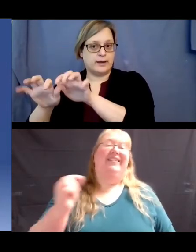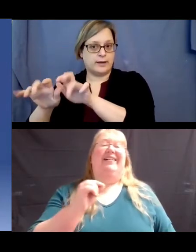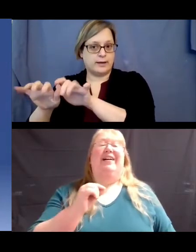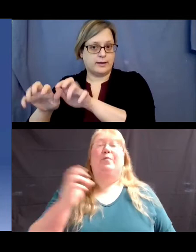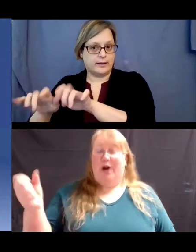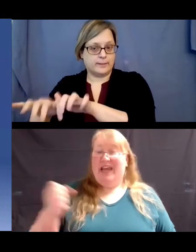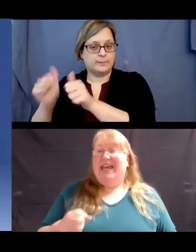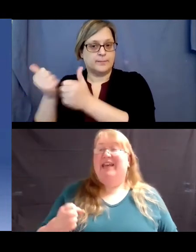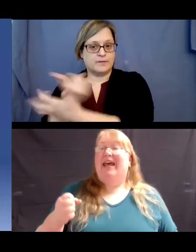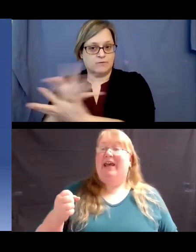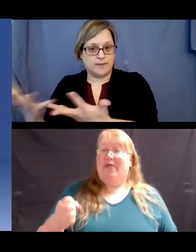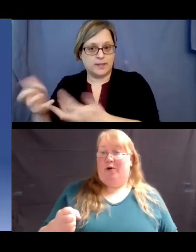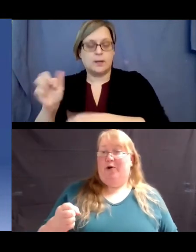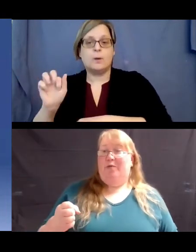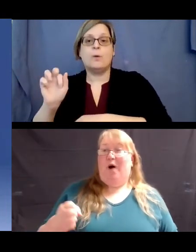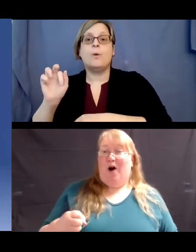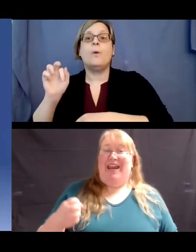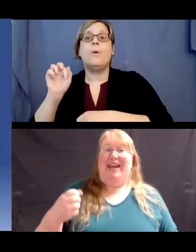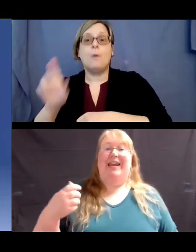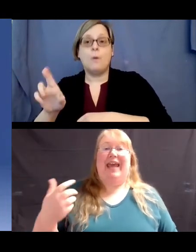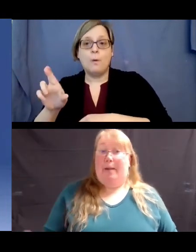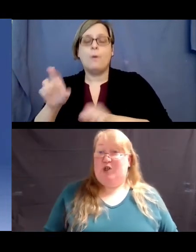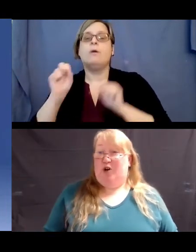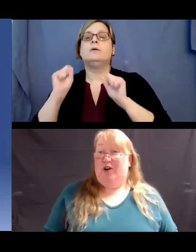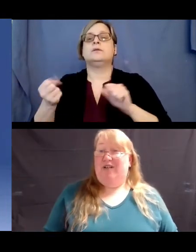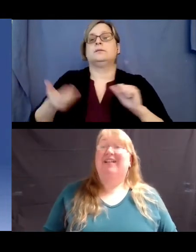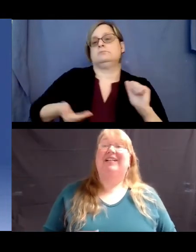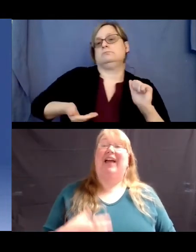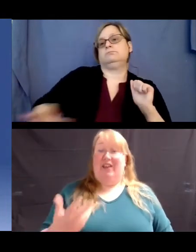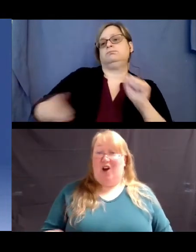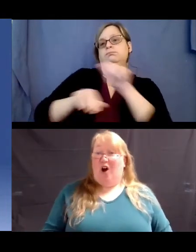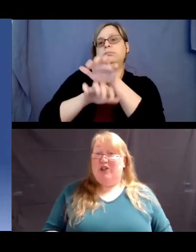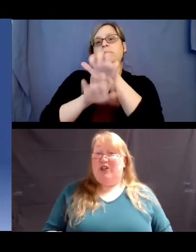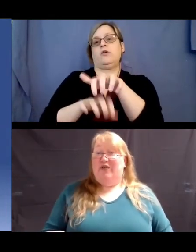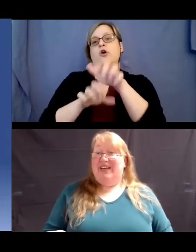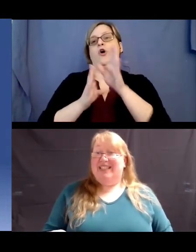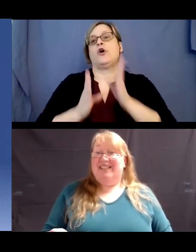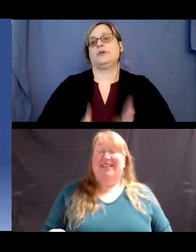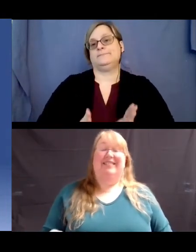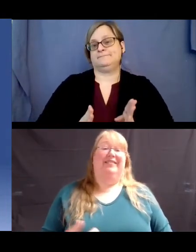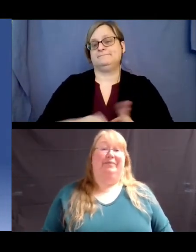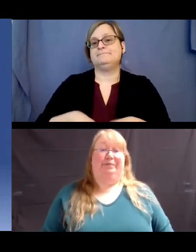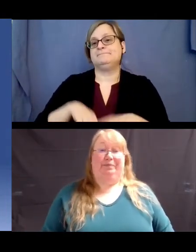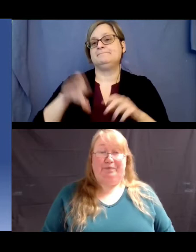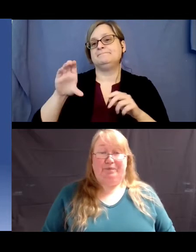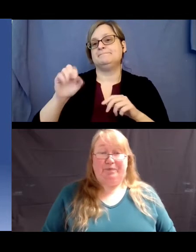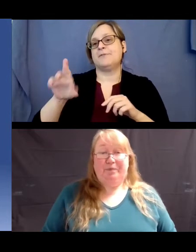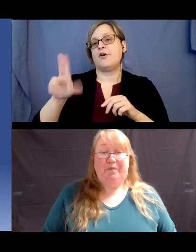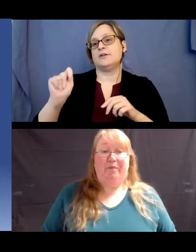or bring in a third-party captioner like the CART service.